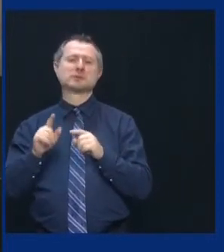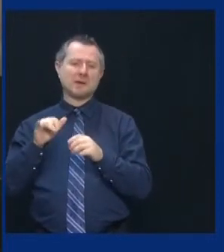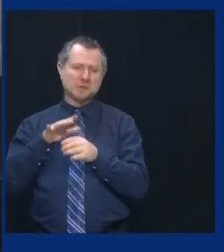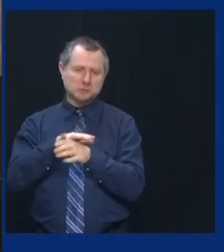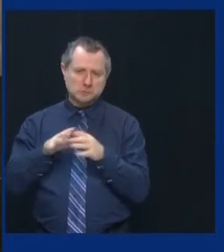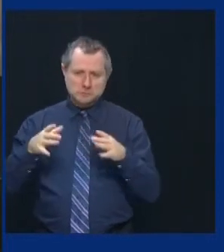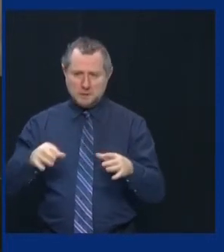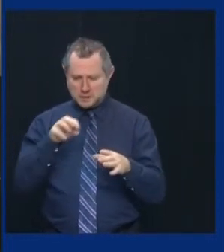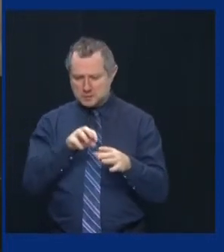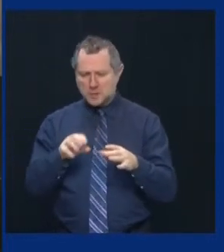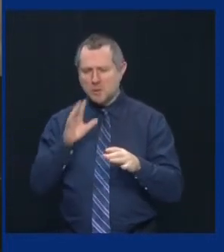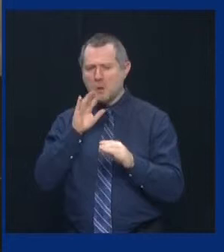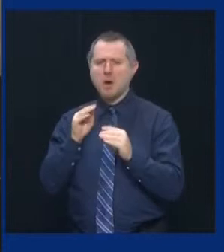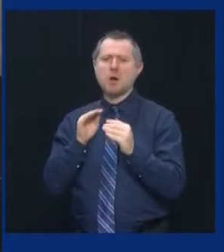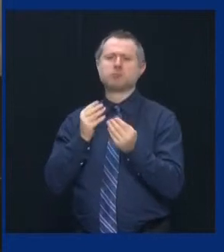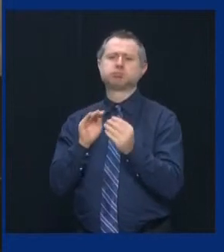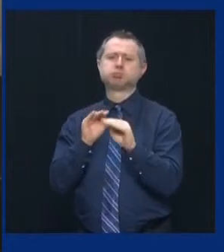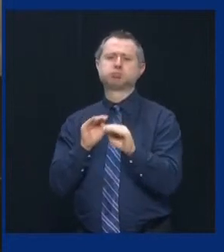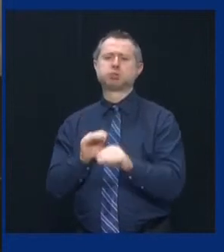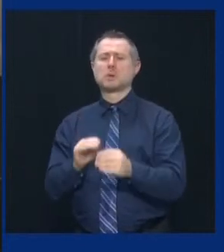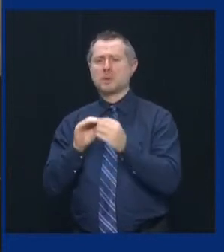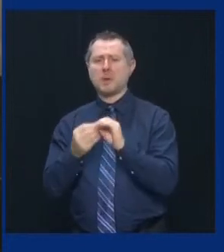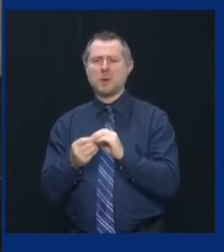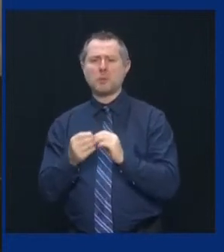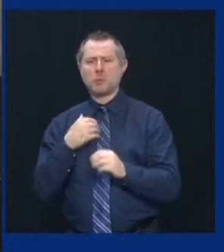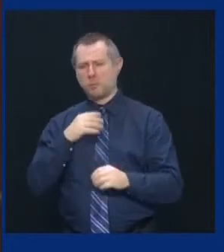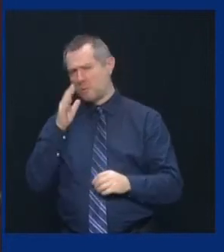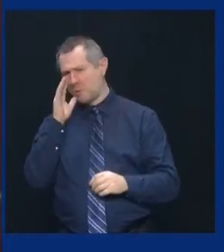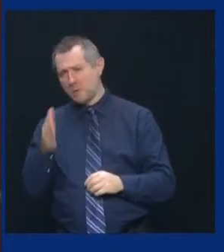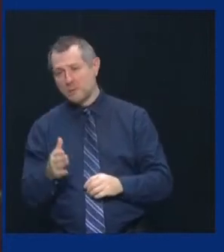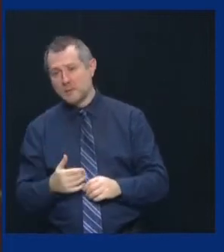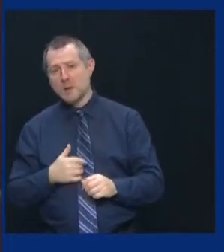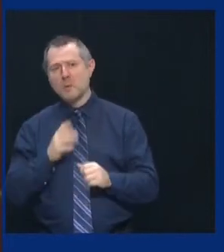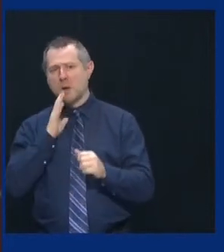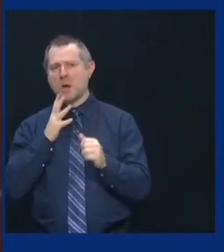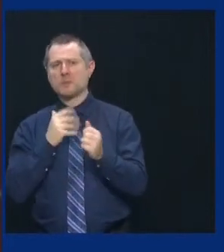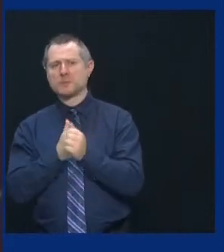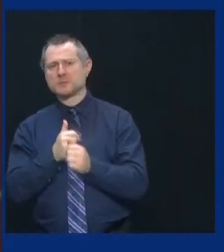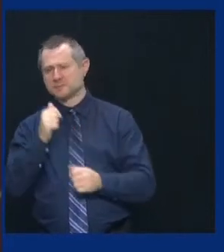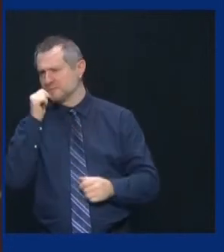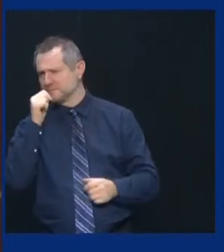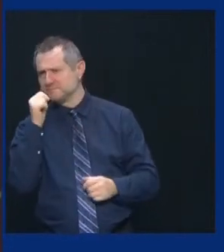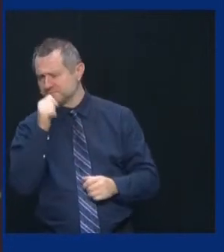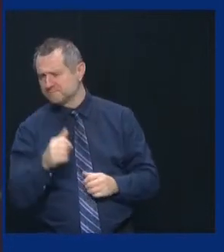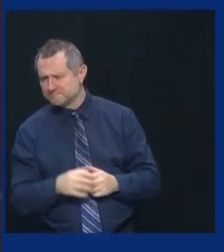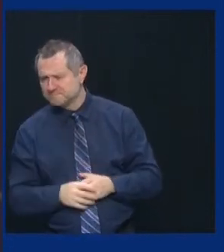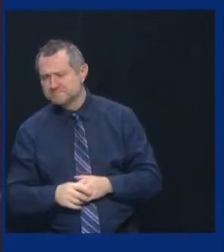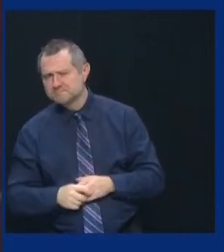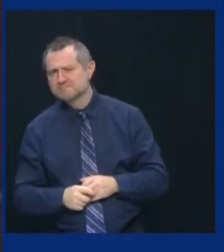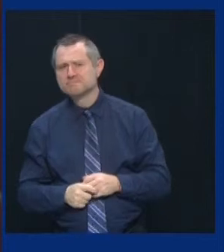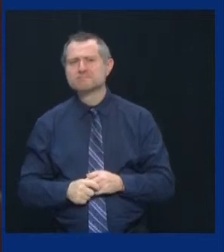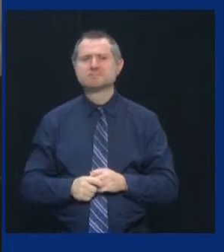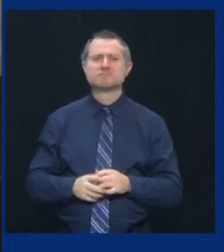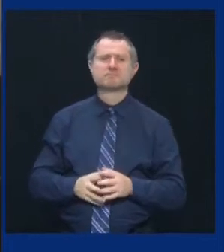be adding those numbers to that website and it updates on a daily basis so you can see it there.